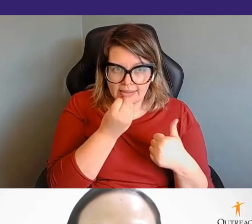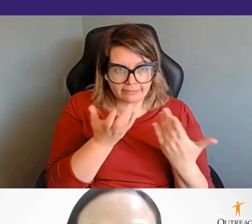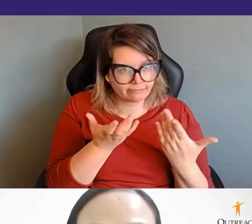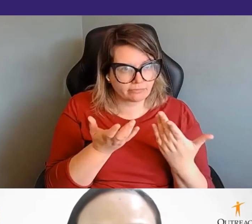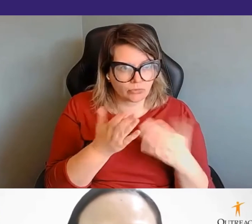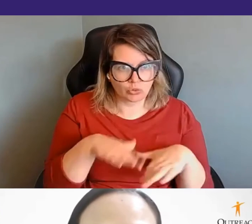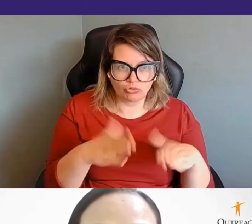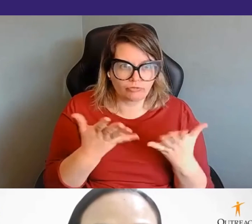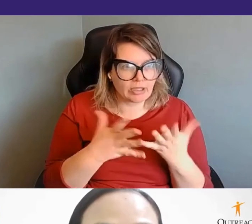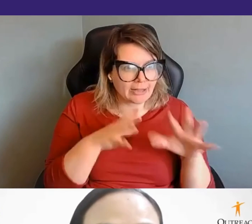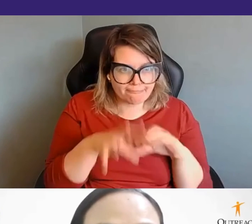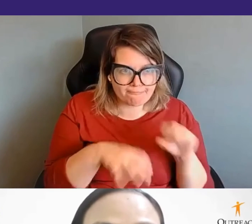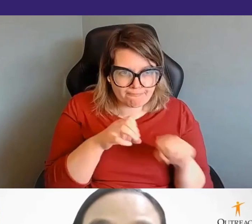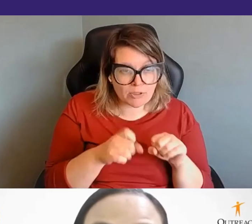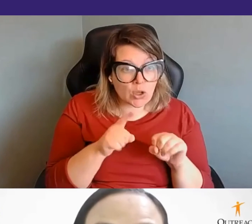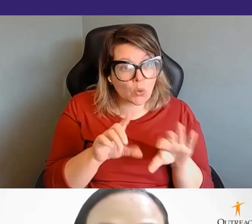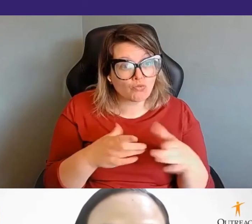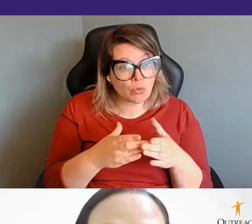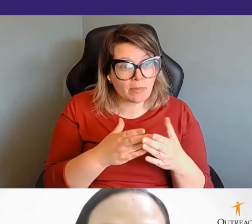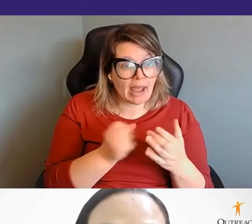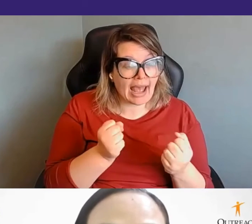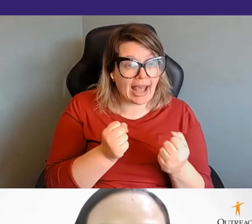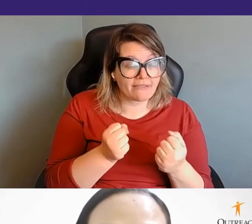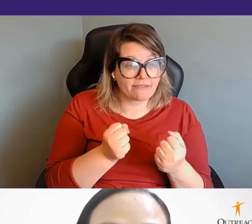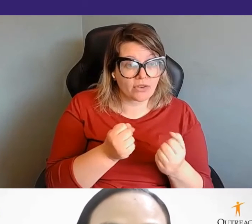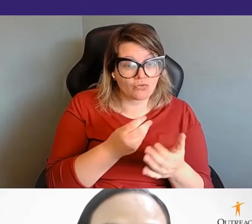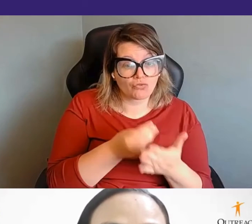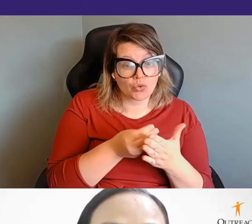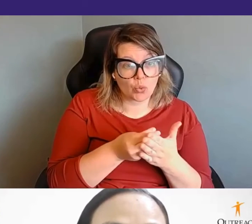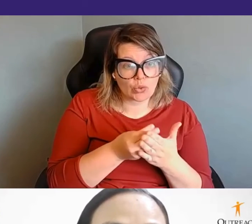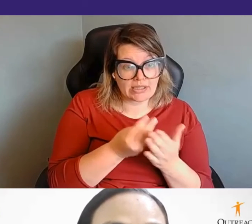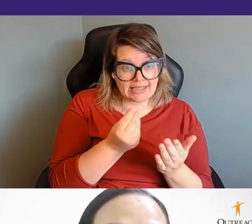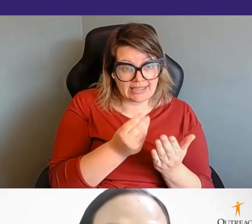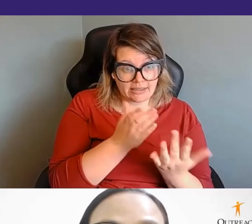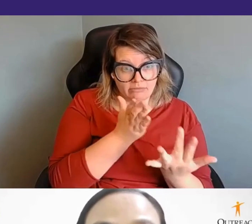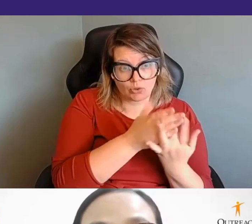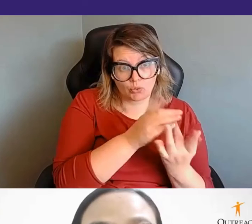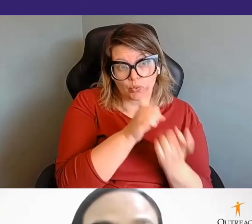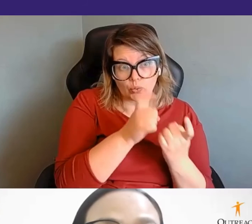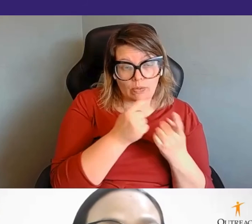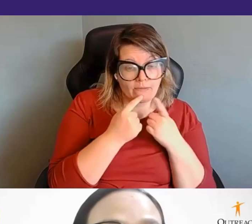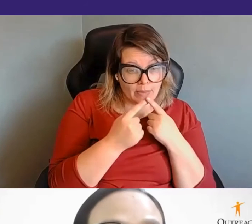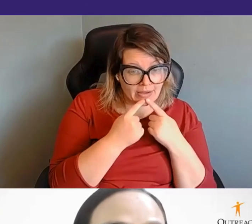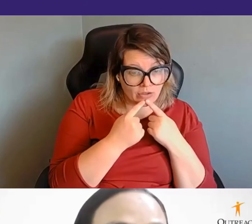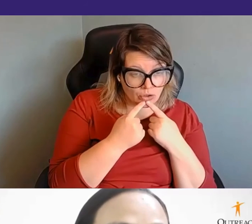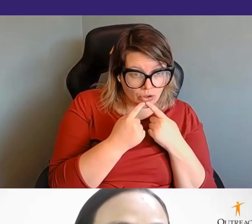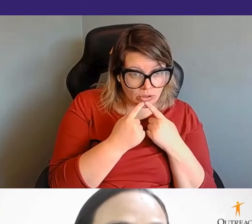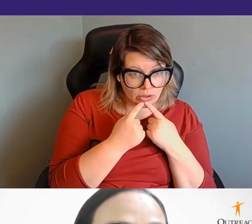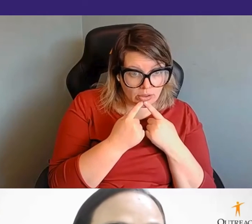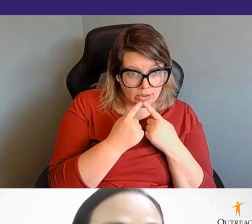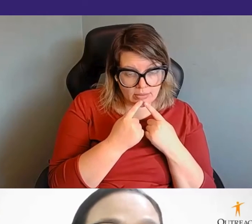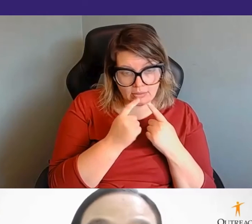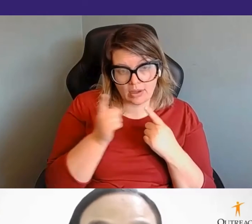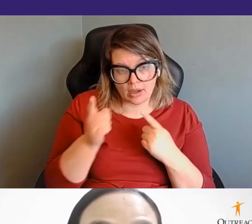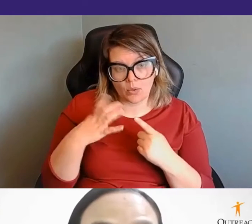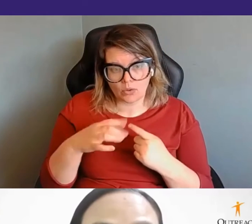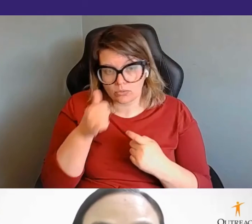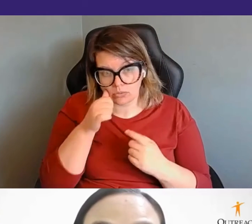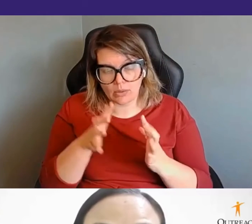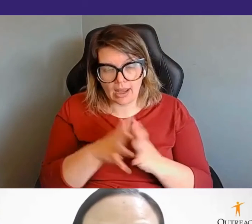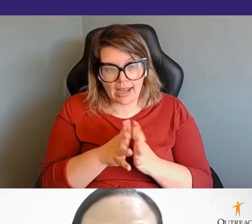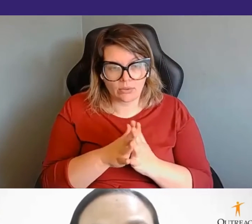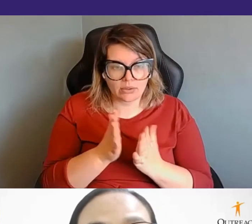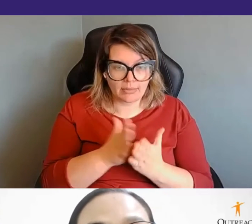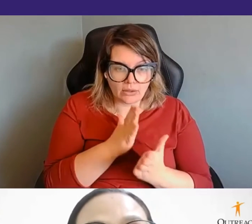able to access resources from the provincial governments. One of the officers from the provincial governments who have this program